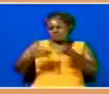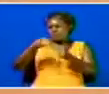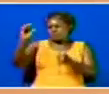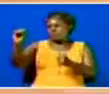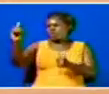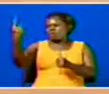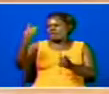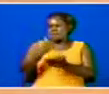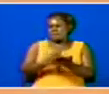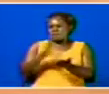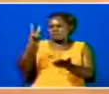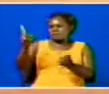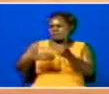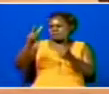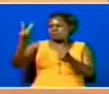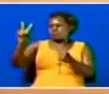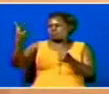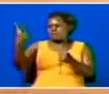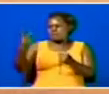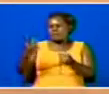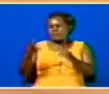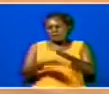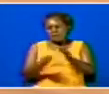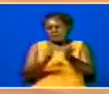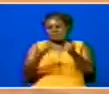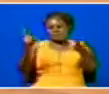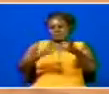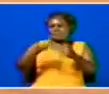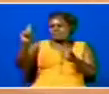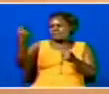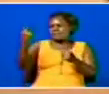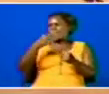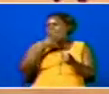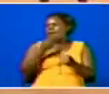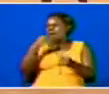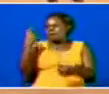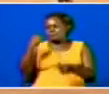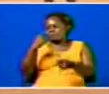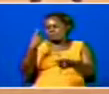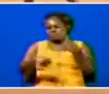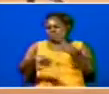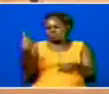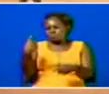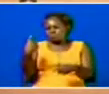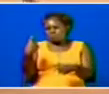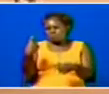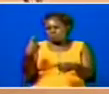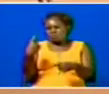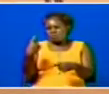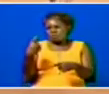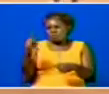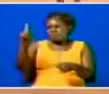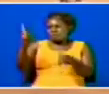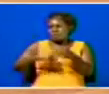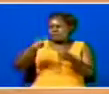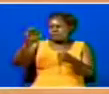in the first set and 6-2 in the second set. The boys' under-16 category saw Kenya's Derek Omondi defeat Rwanda's Joseph Chiza in sets of